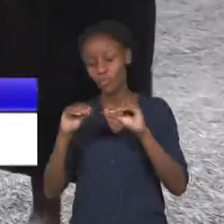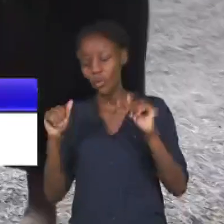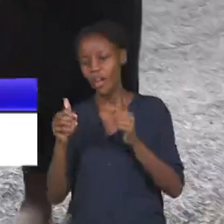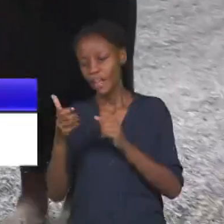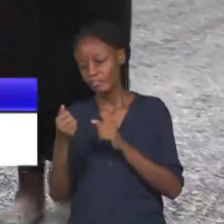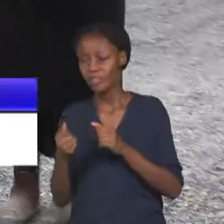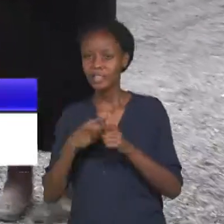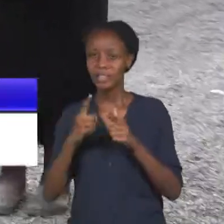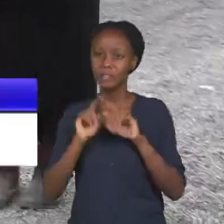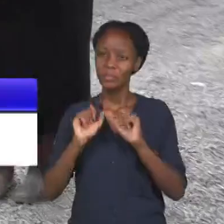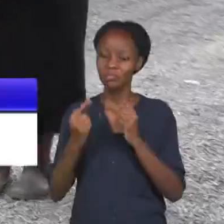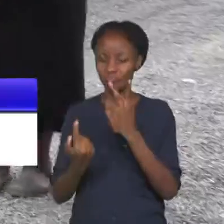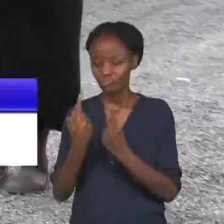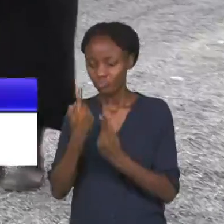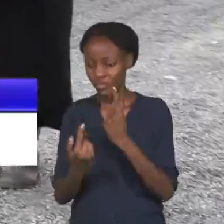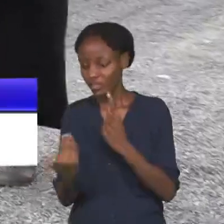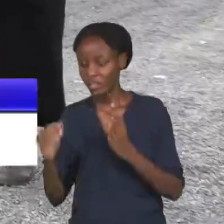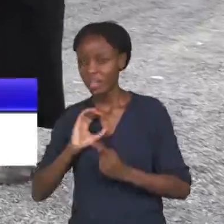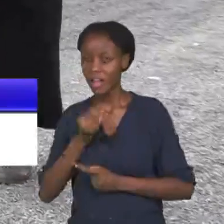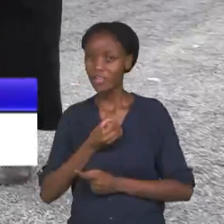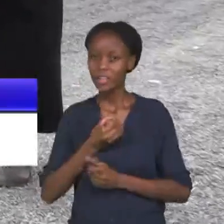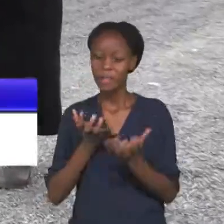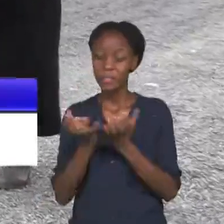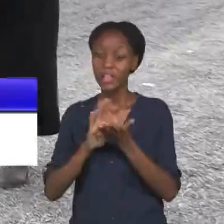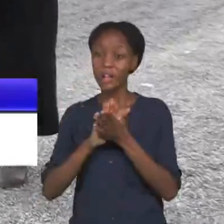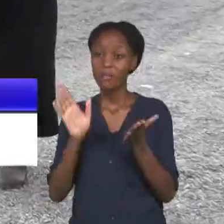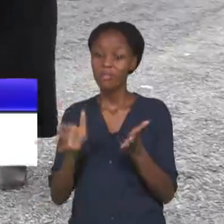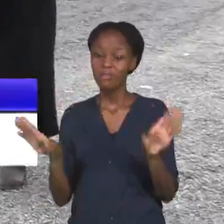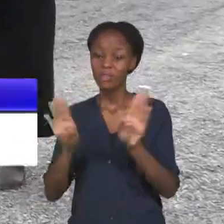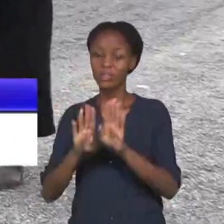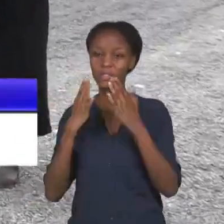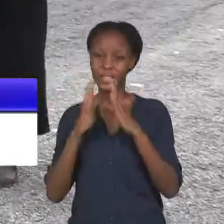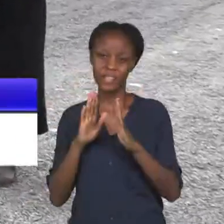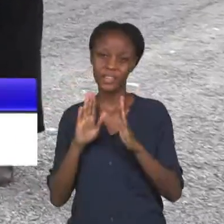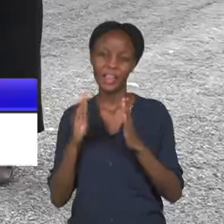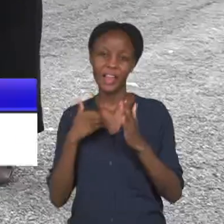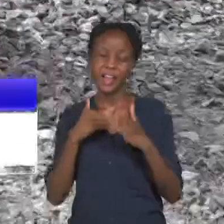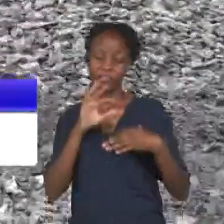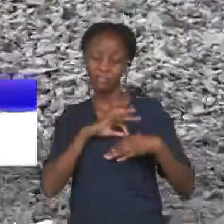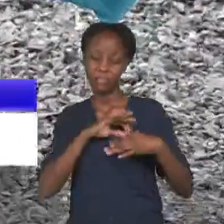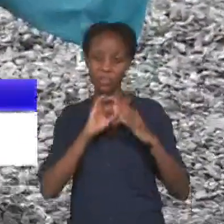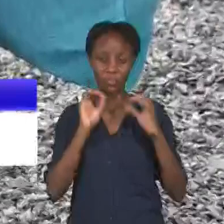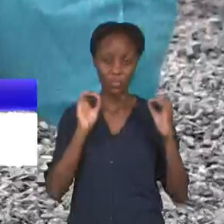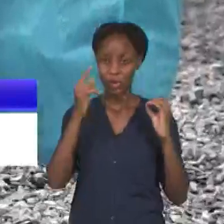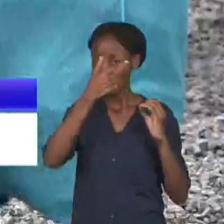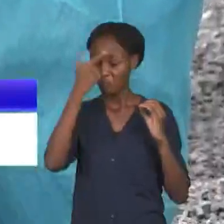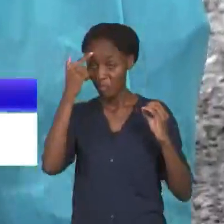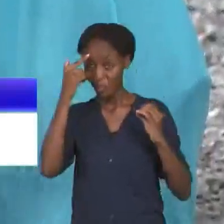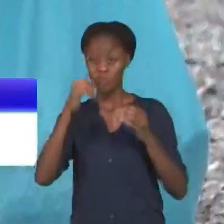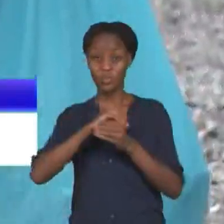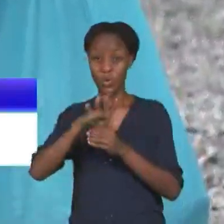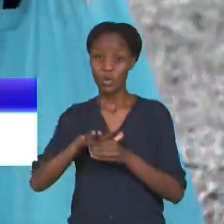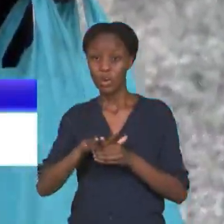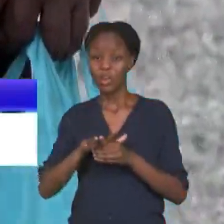watoto. With many businesses having to shut down or survive on minimal profits due to the current COVID-19 situation,